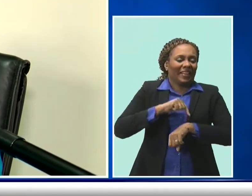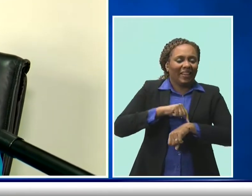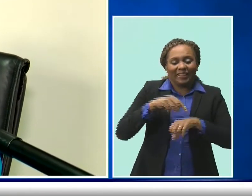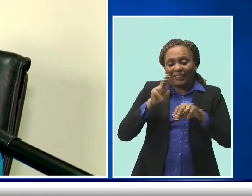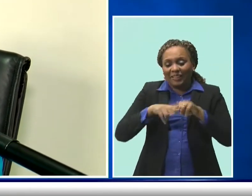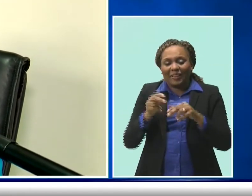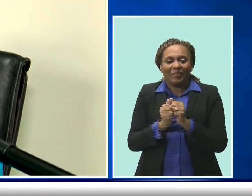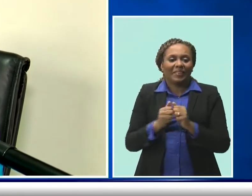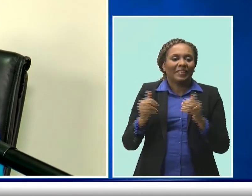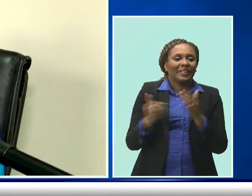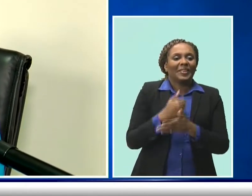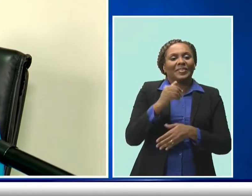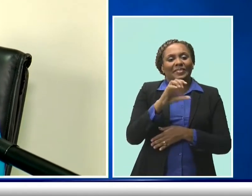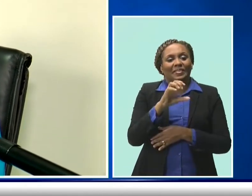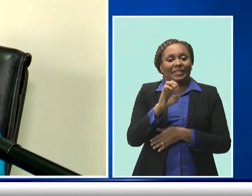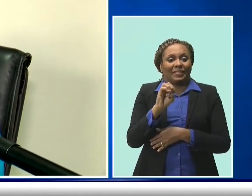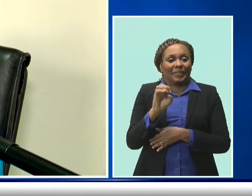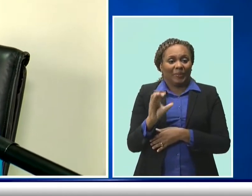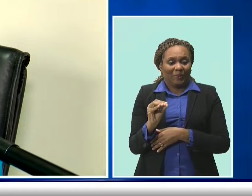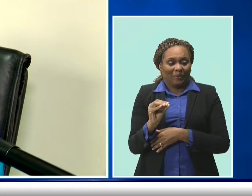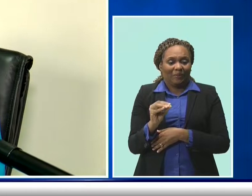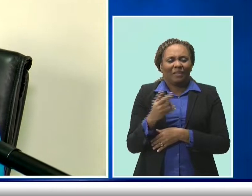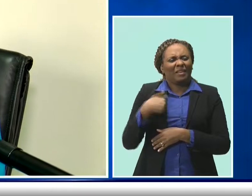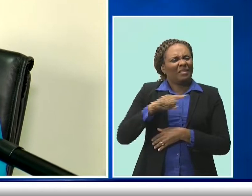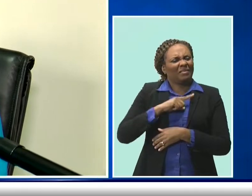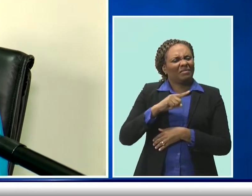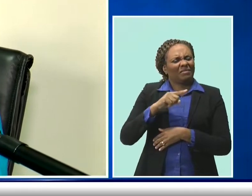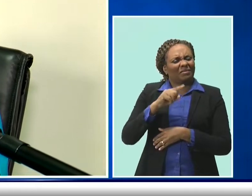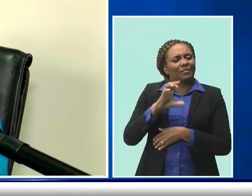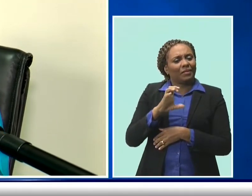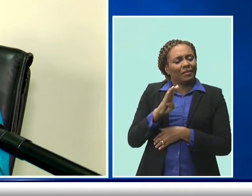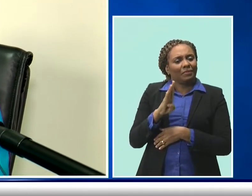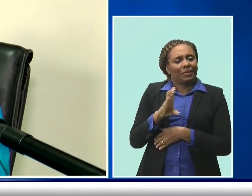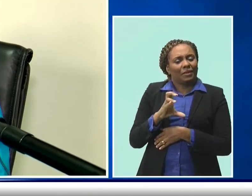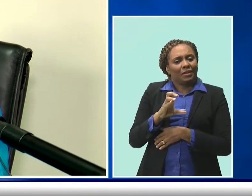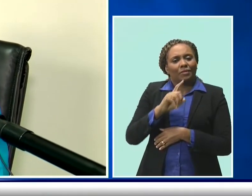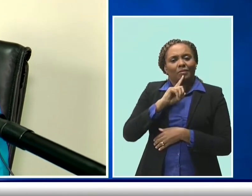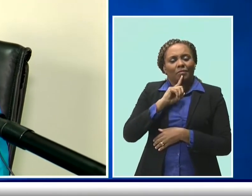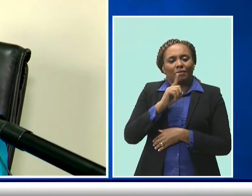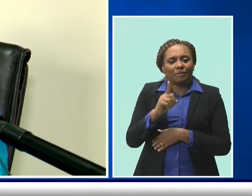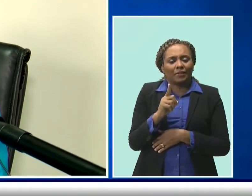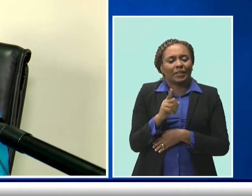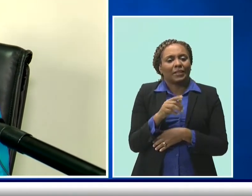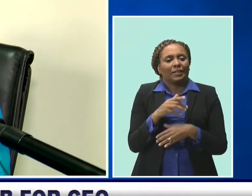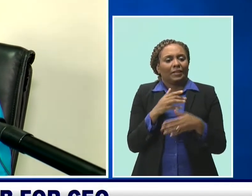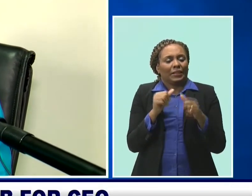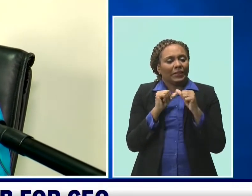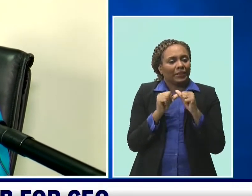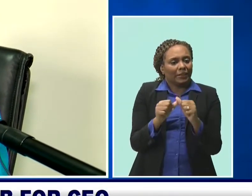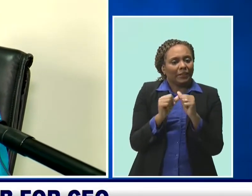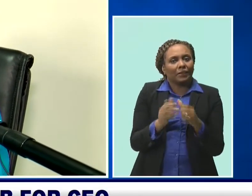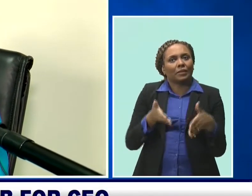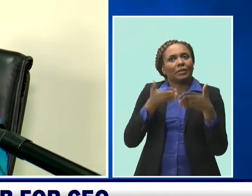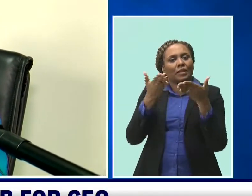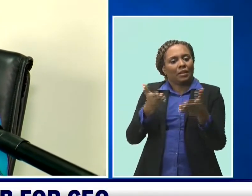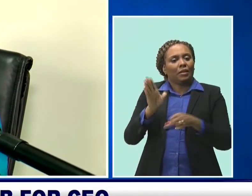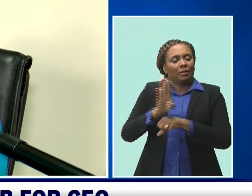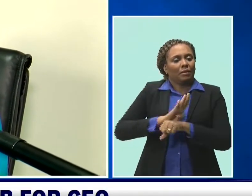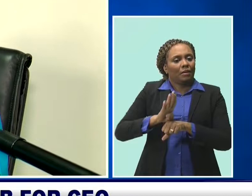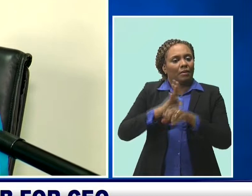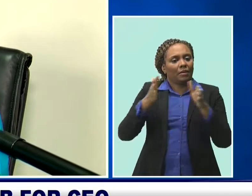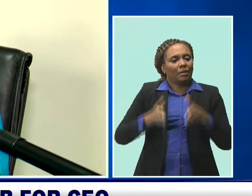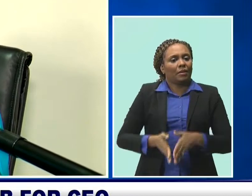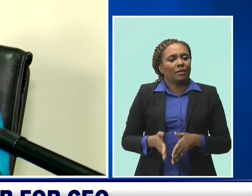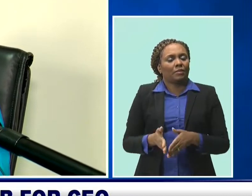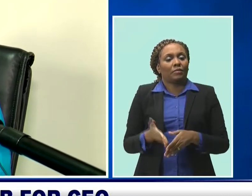CEO, Mr. Sanka Price. The Caribbean Broadcasting Corporation continues in its quest to provide the Barbadian public with